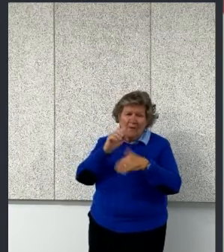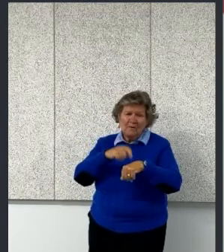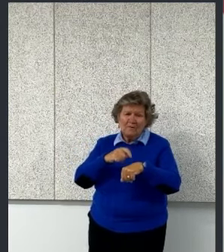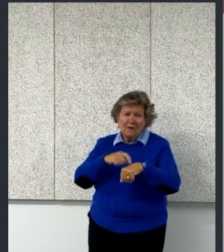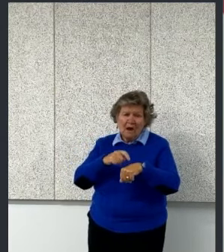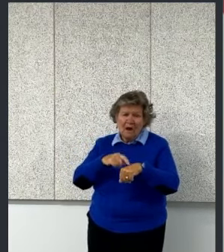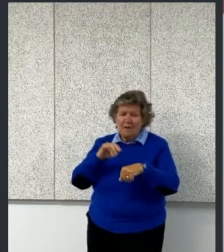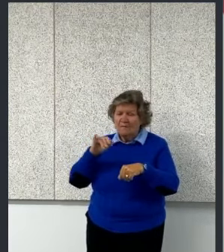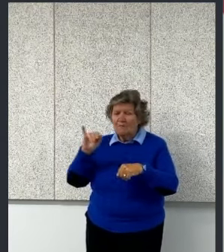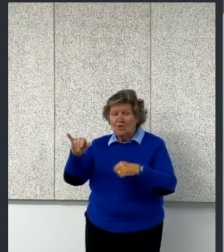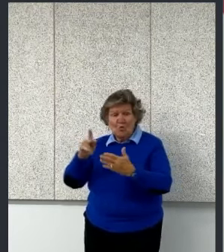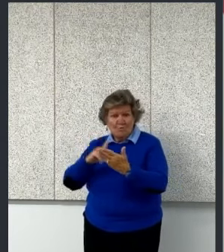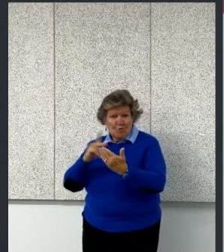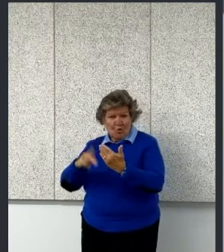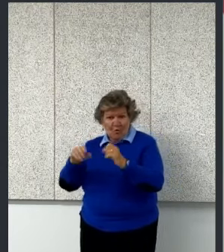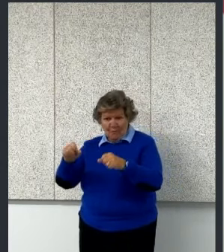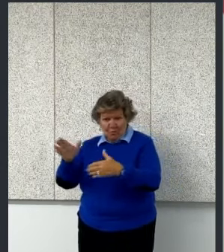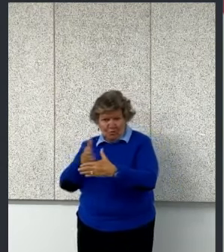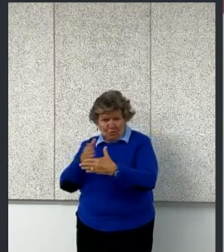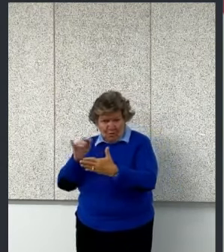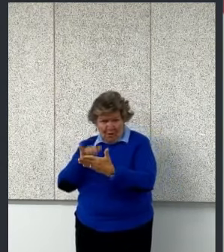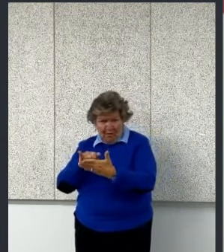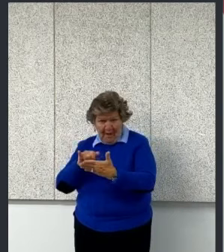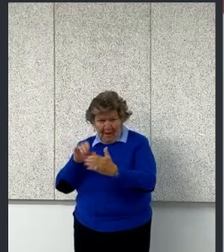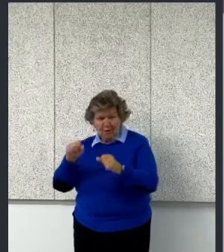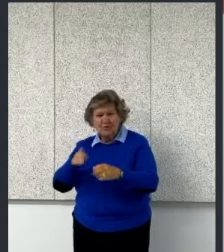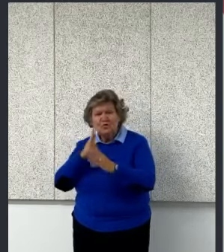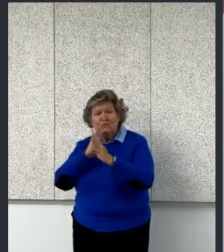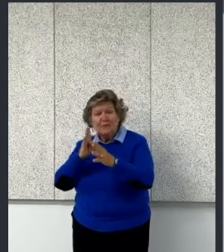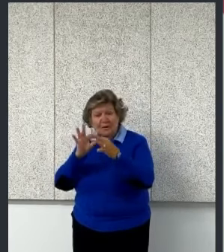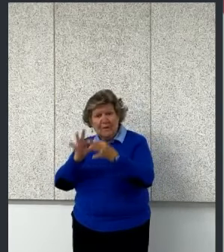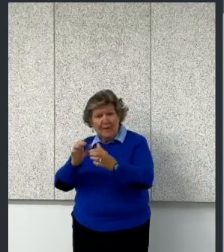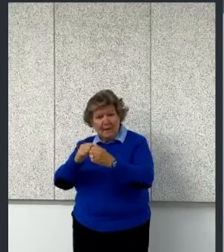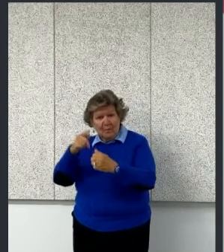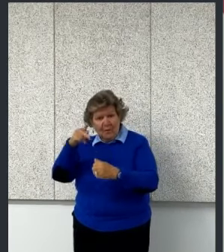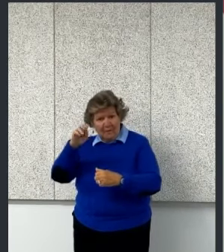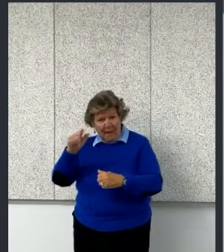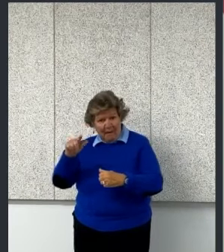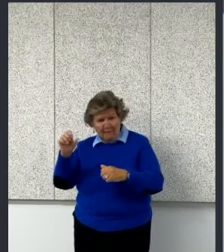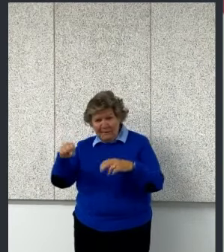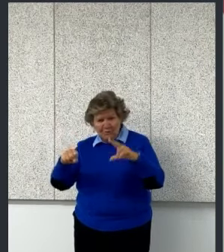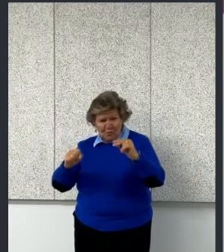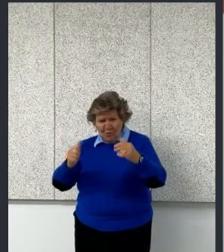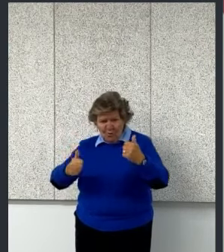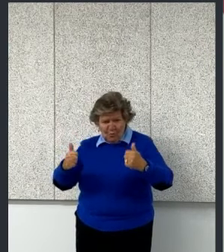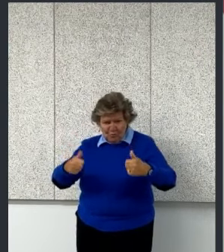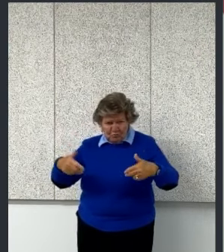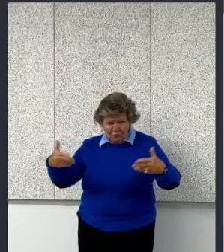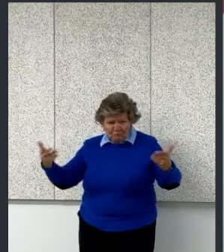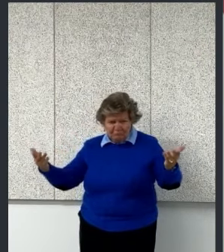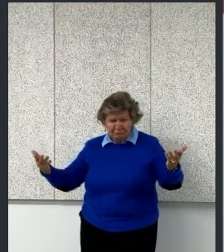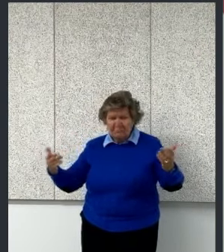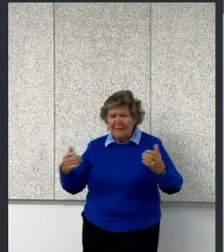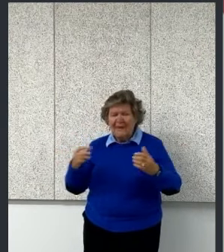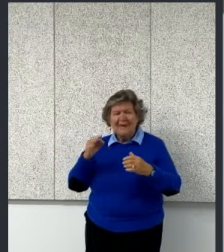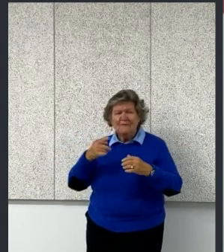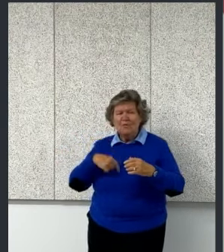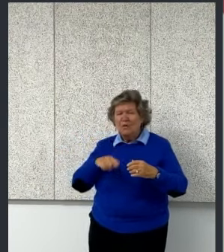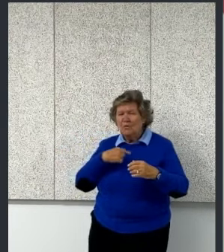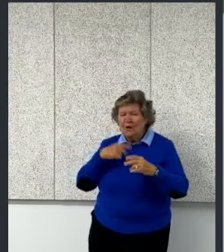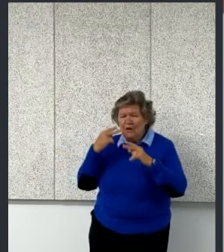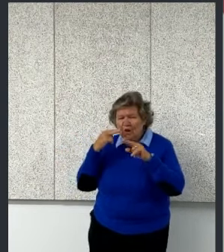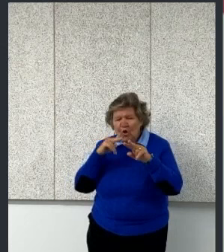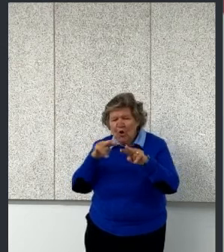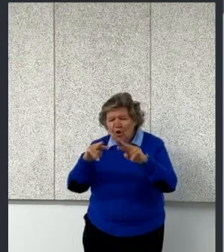you program? Could you share that? Could you, speak on a panel, right? I think just the more that we really lean into the network